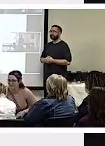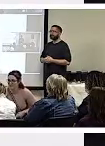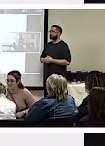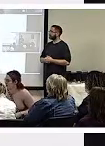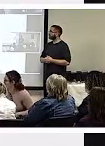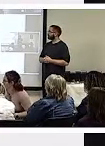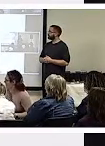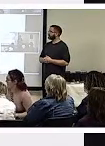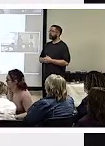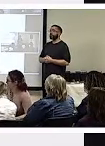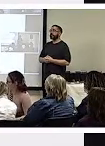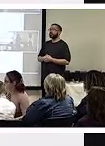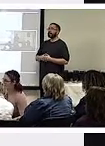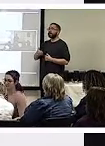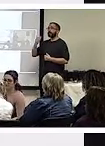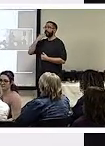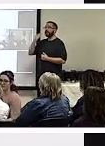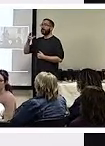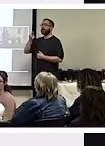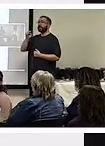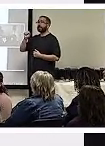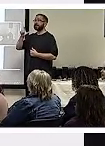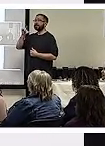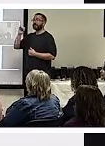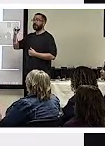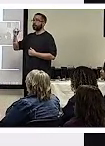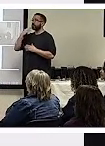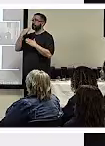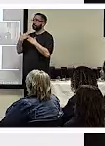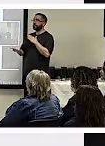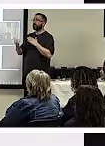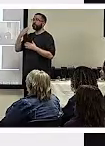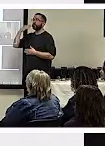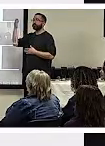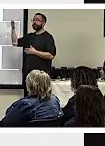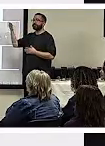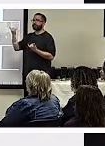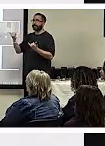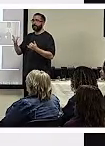Thank you to NS Leo for inviting us to speak today.